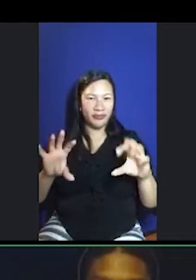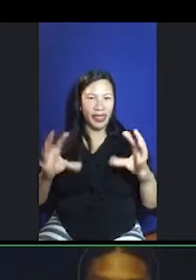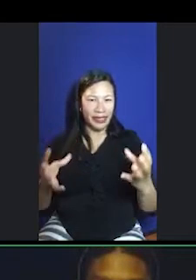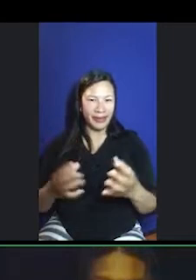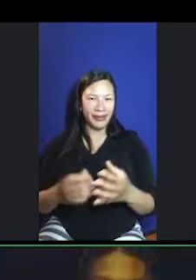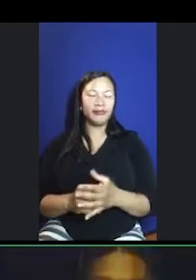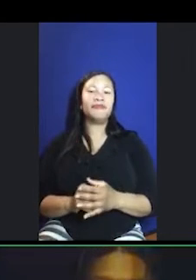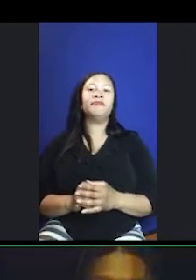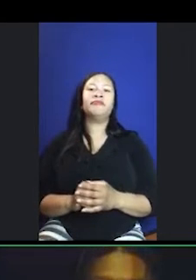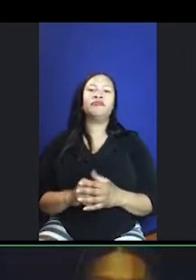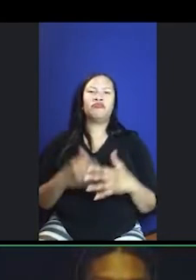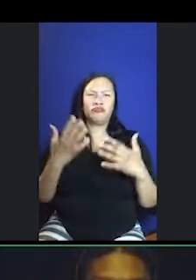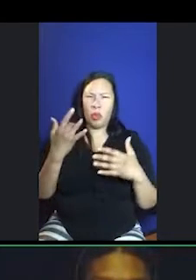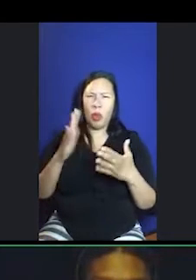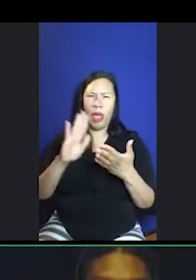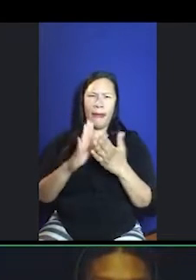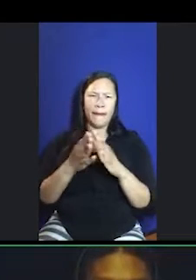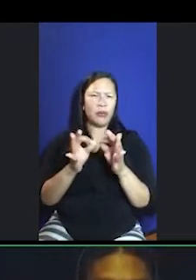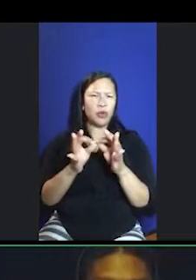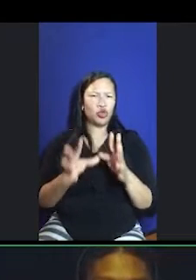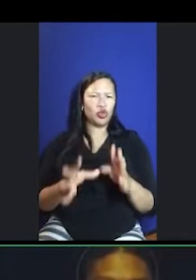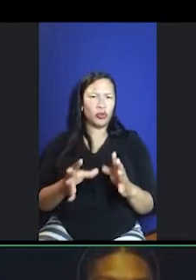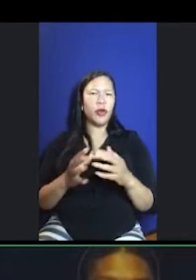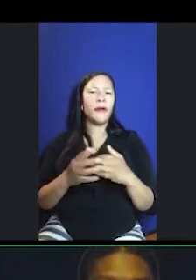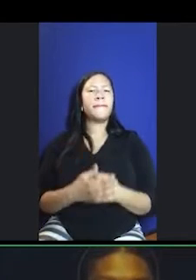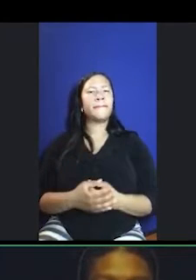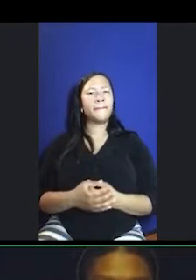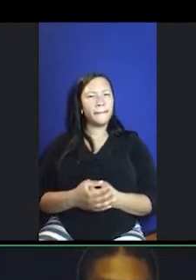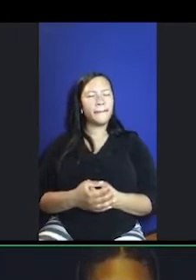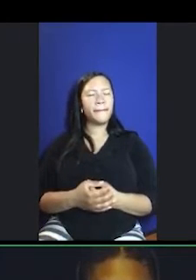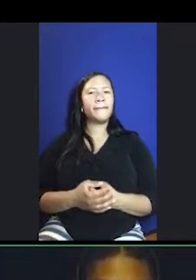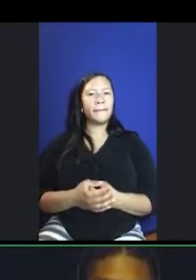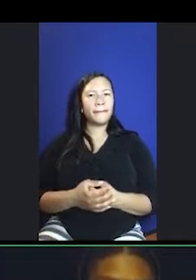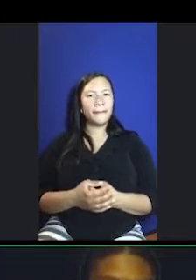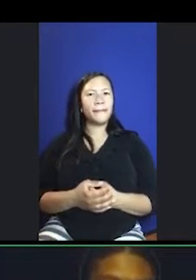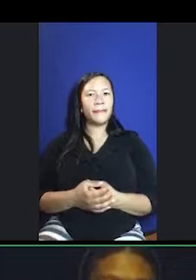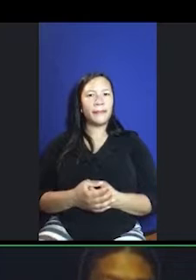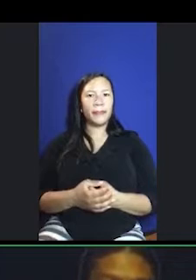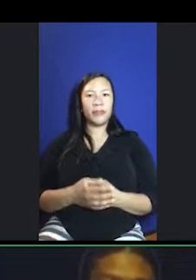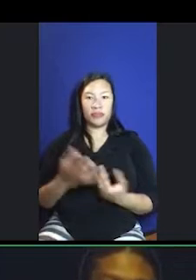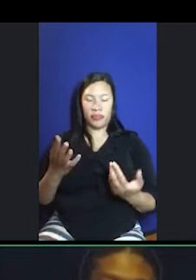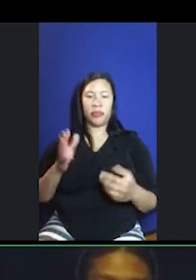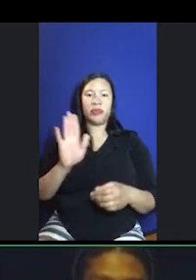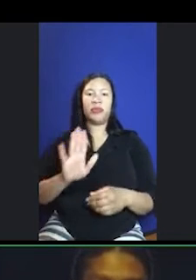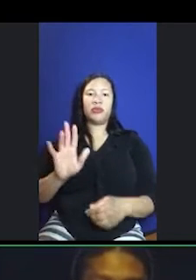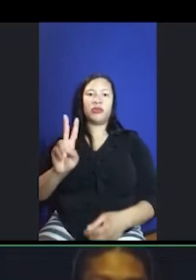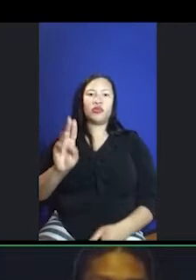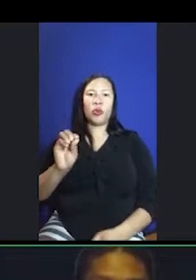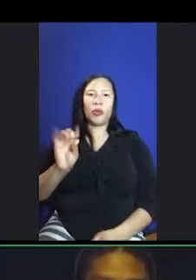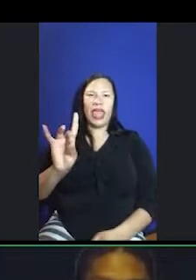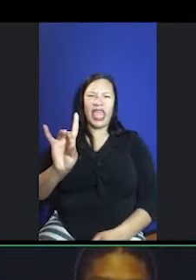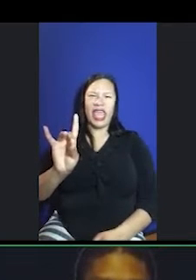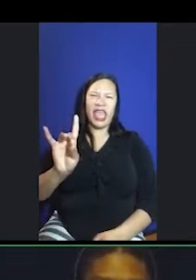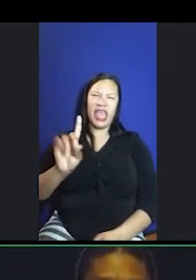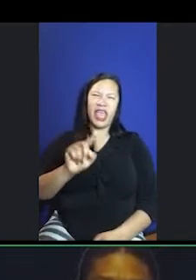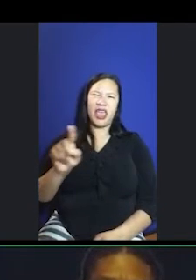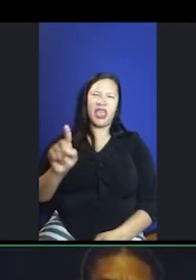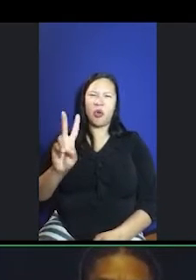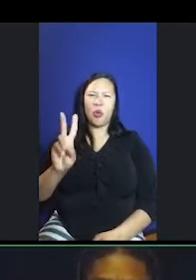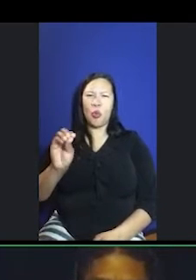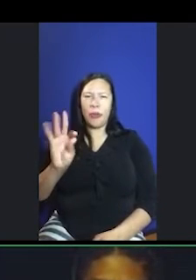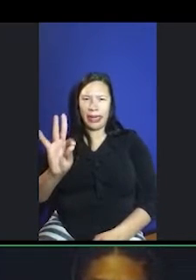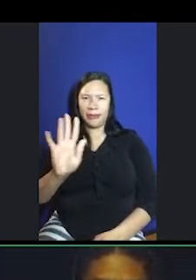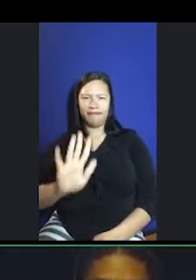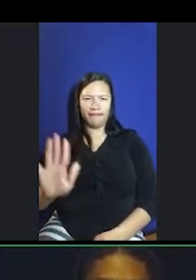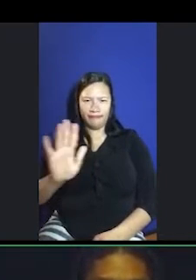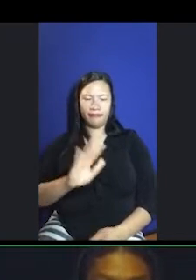as what got me into interpreting, I would say it was about 2008, somewhere around '08, '09, when I was